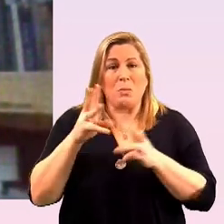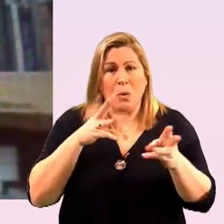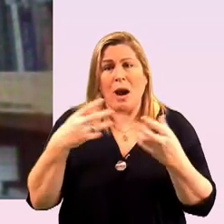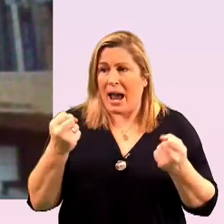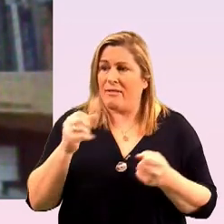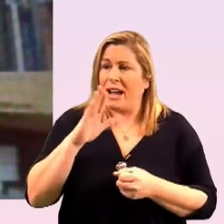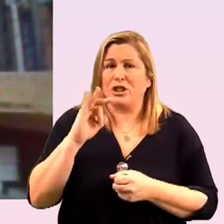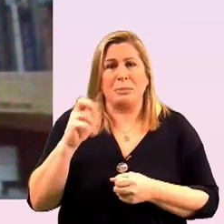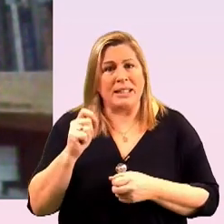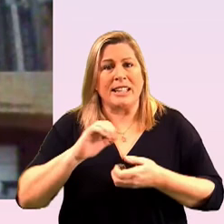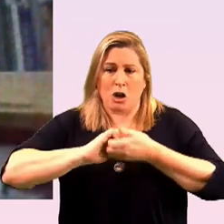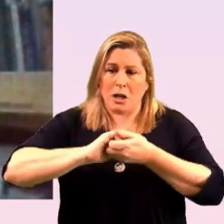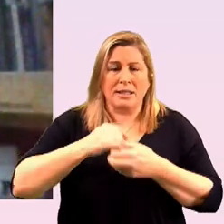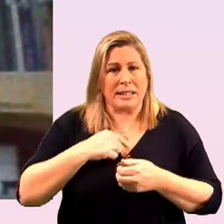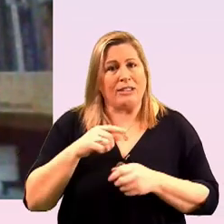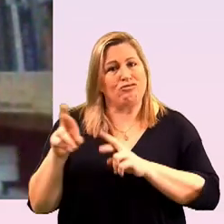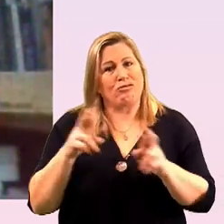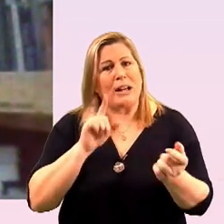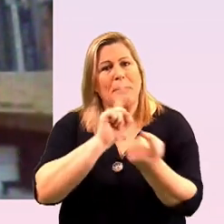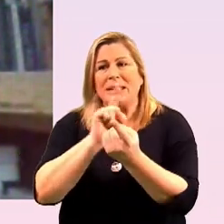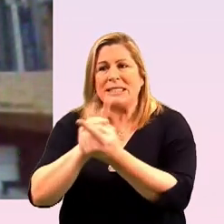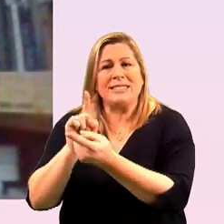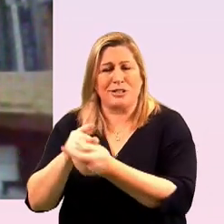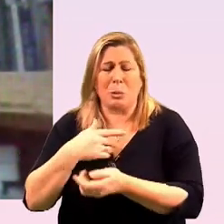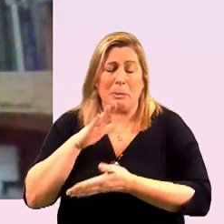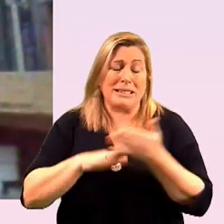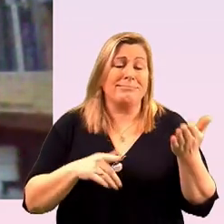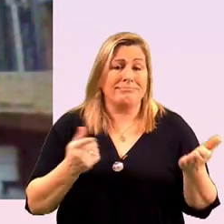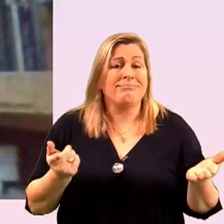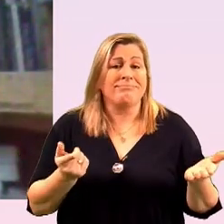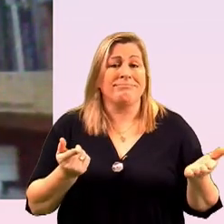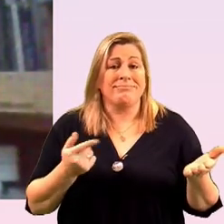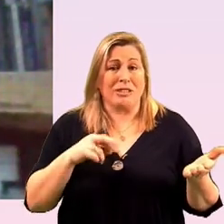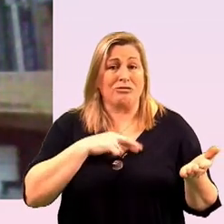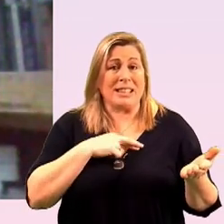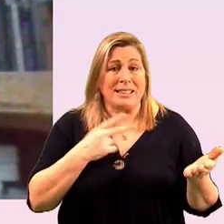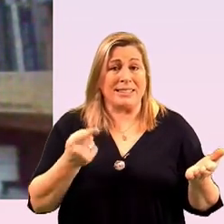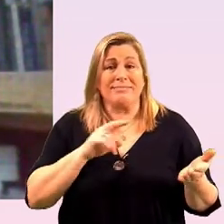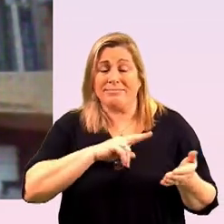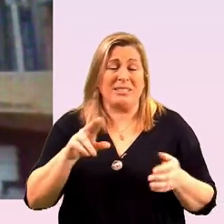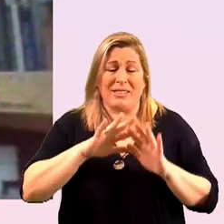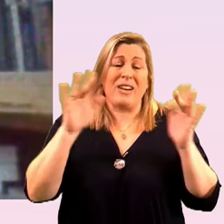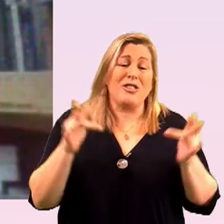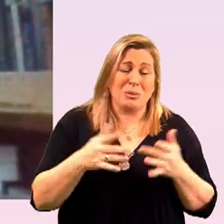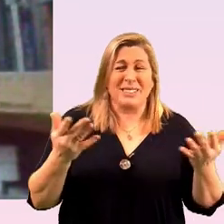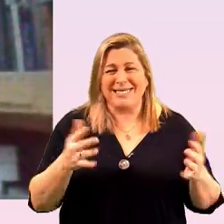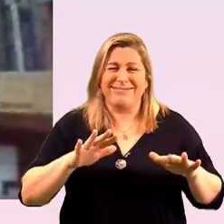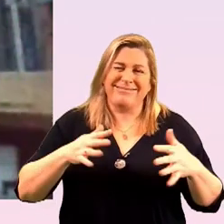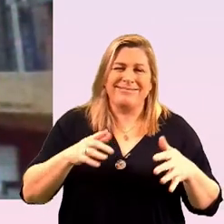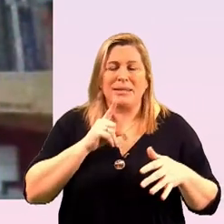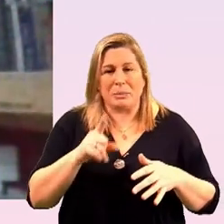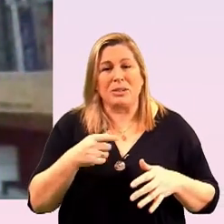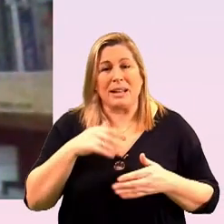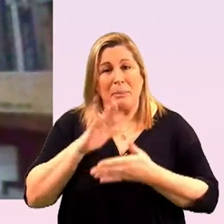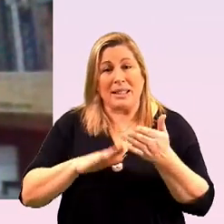that I meet regularly, so I miss that real rather than the virtual interaction. I miss it quite a bit. So we just